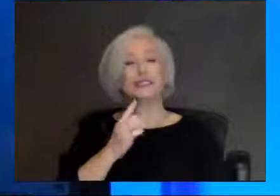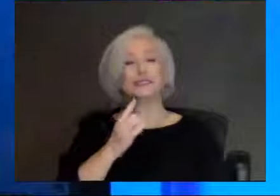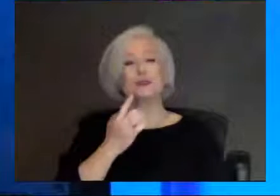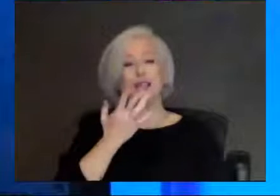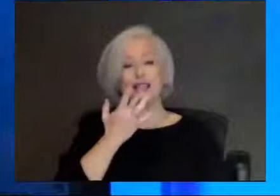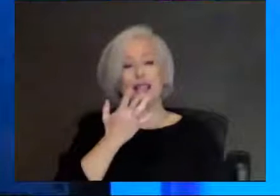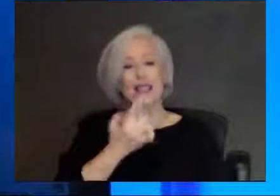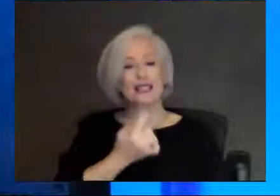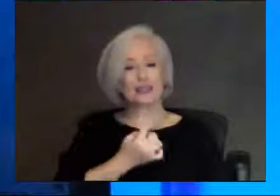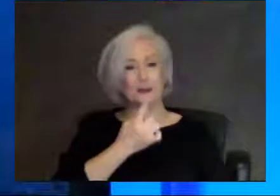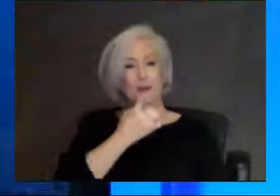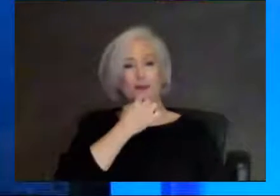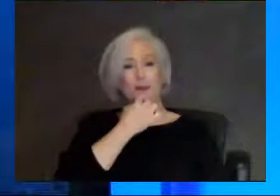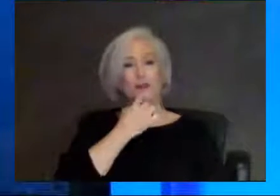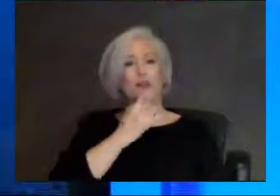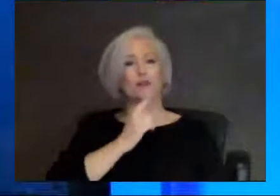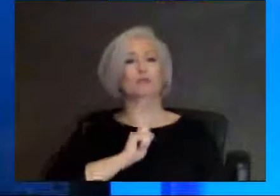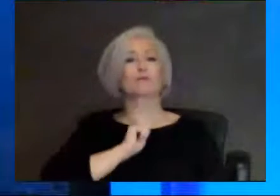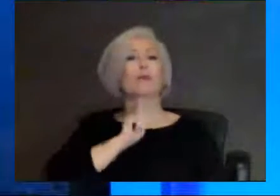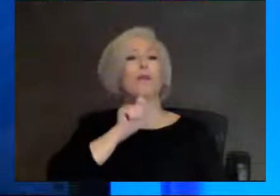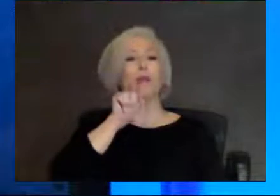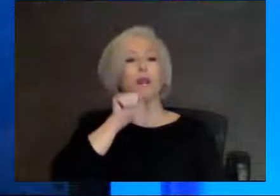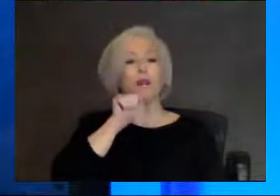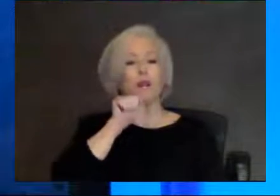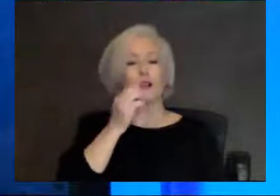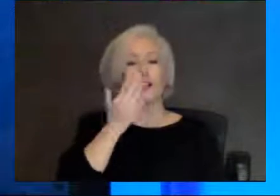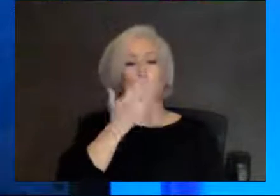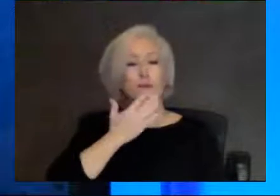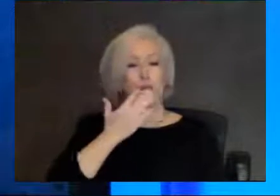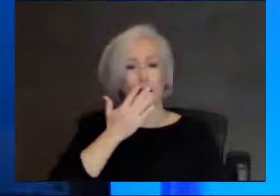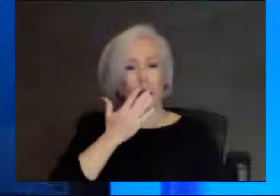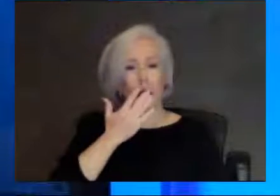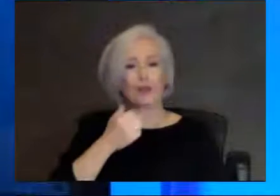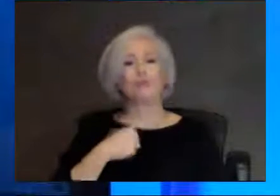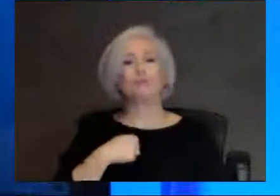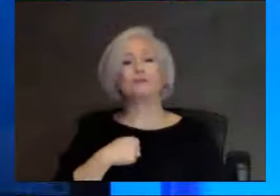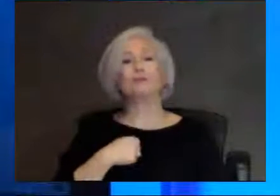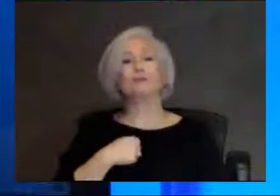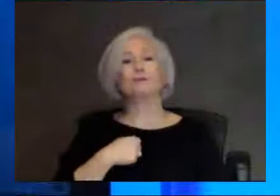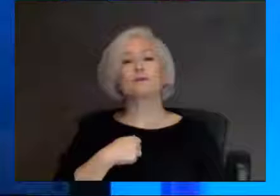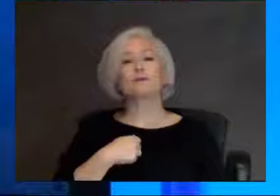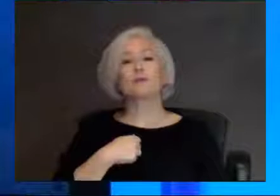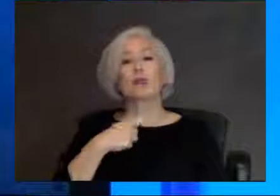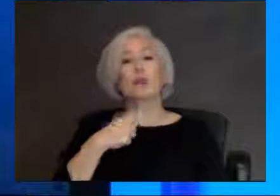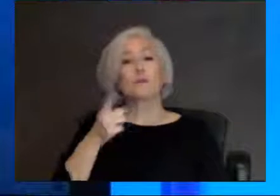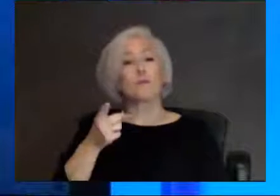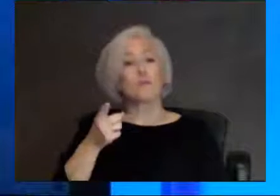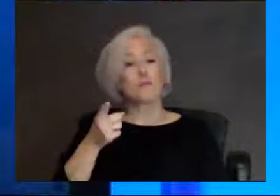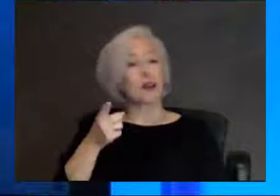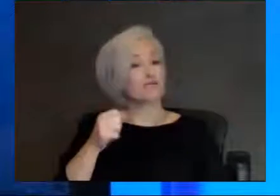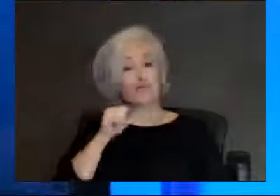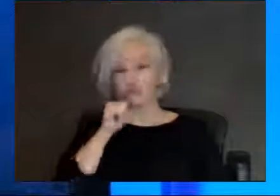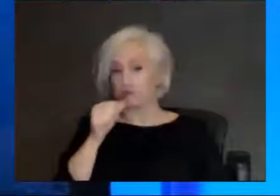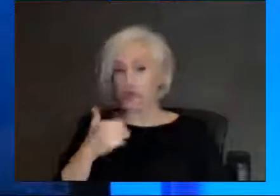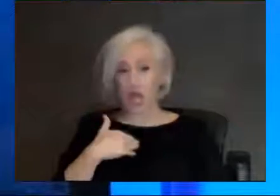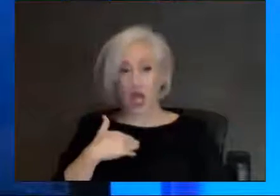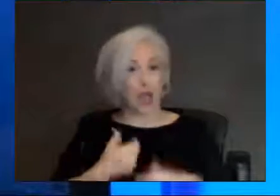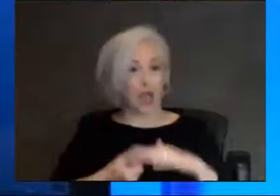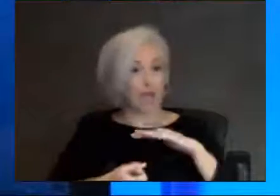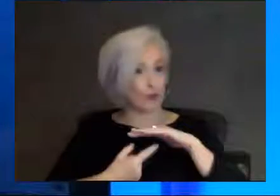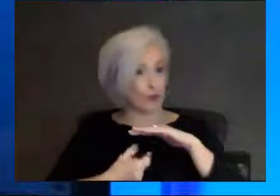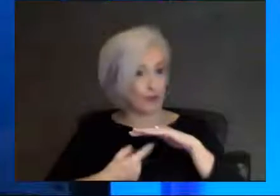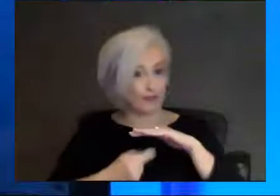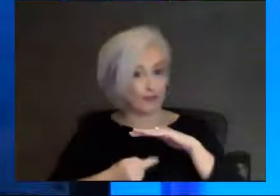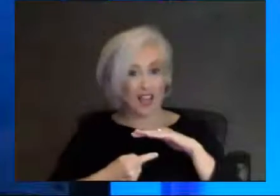that's why you feel it. But if you really think, when you don't have acid reflux or you pass that phase where there is no reflux anymore, you don't